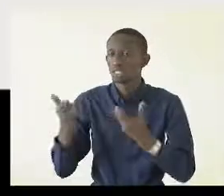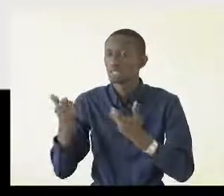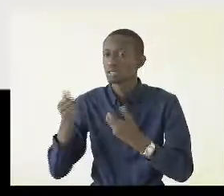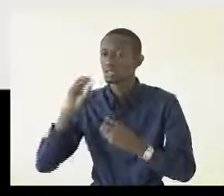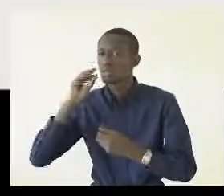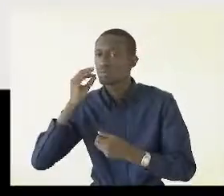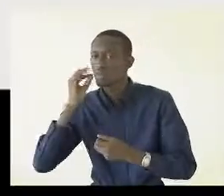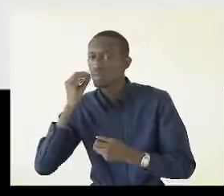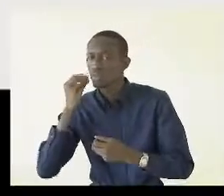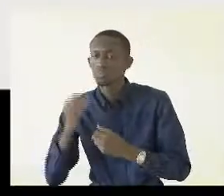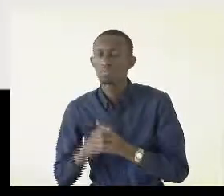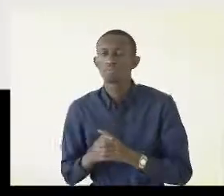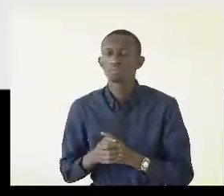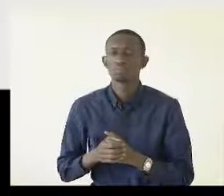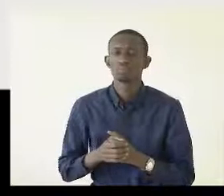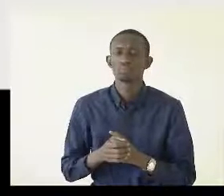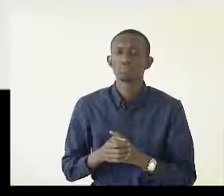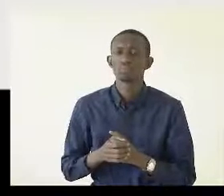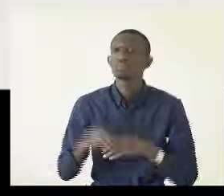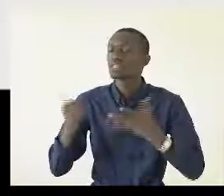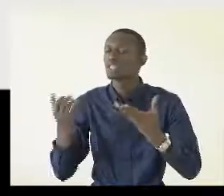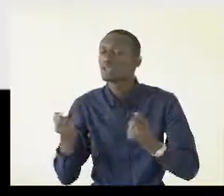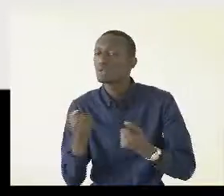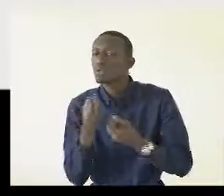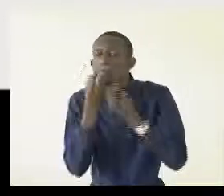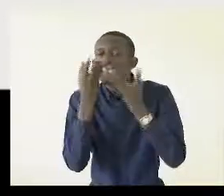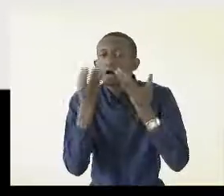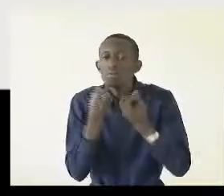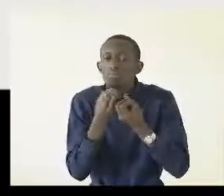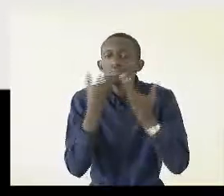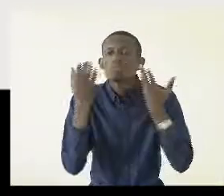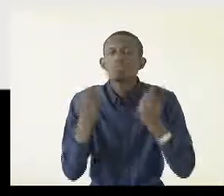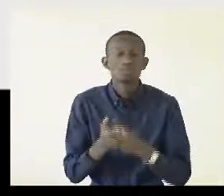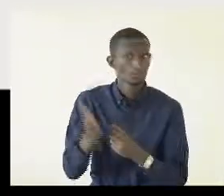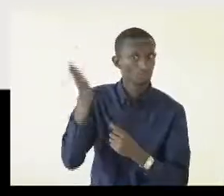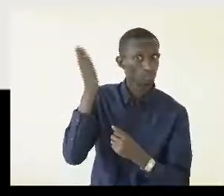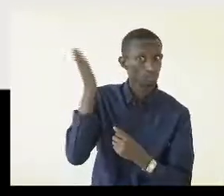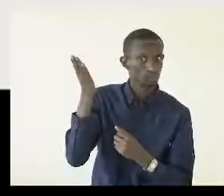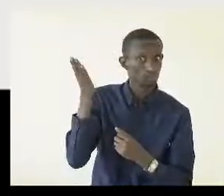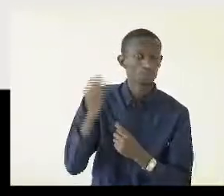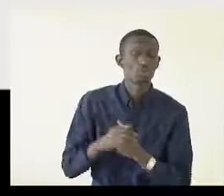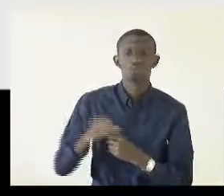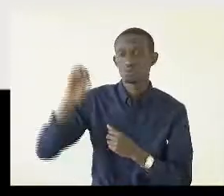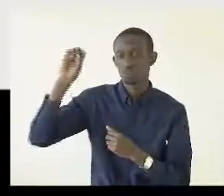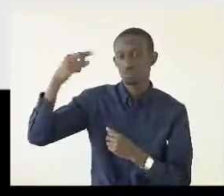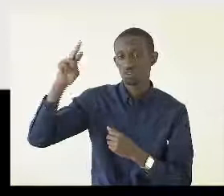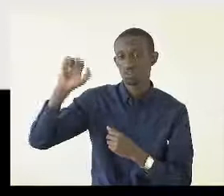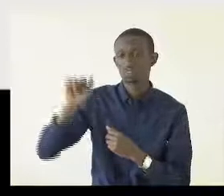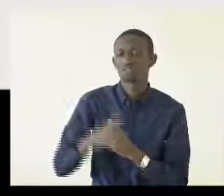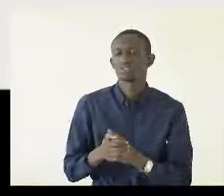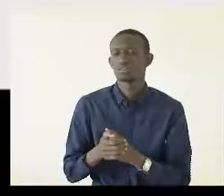fruits. And it has flowers. These are the organs of the